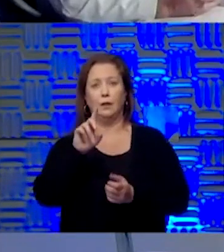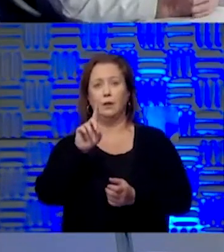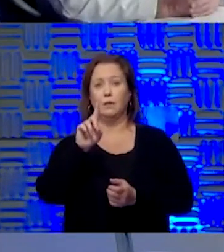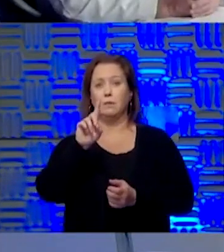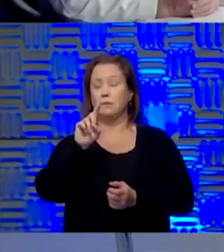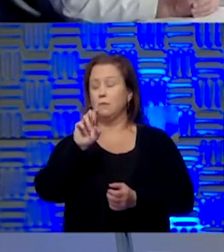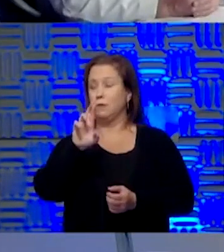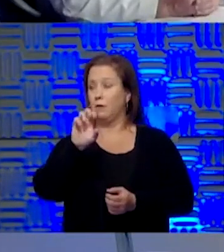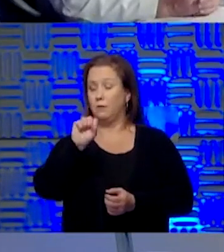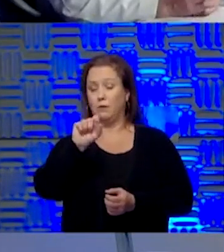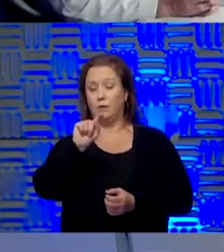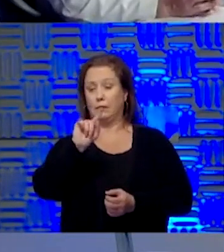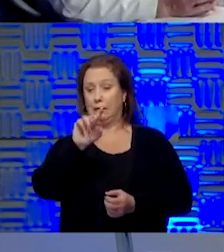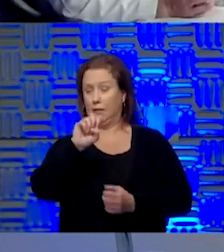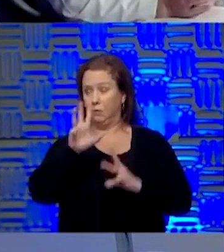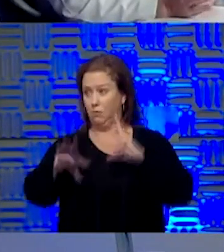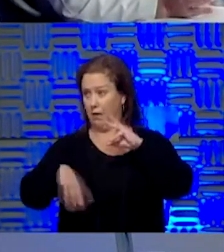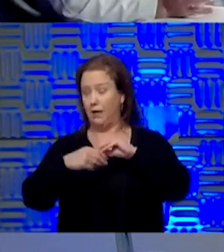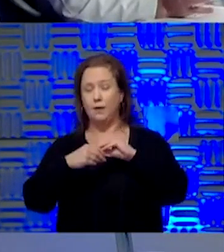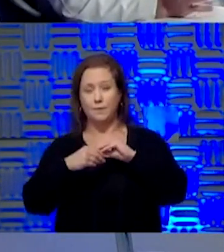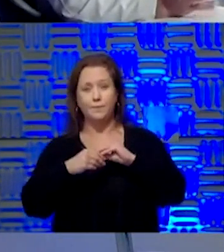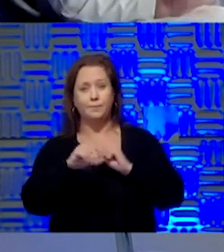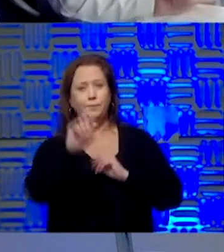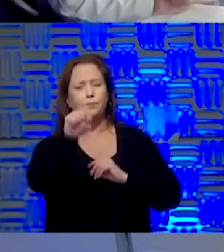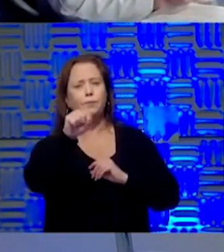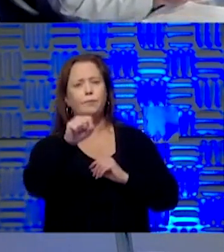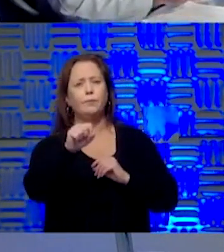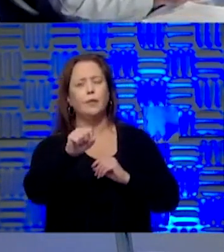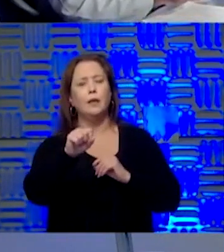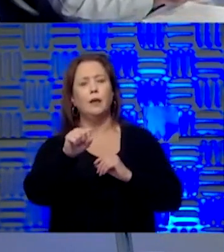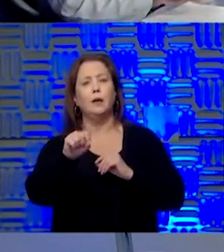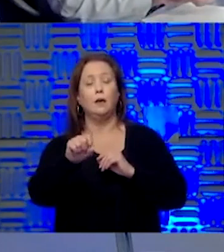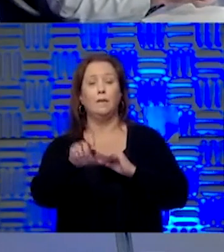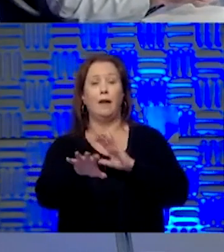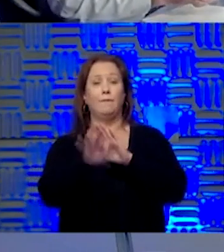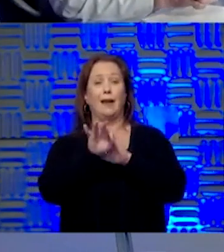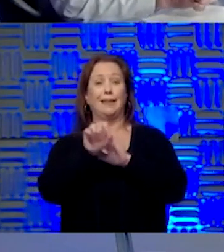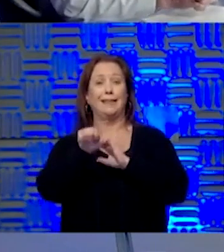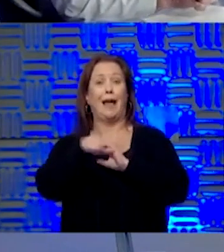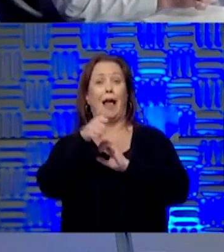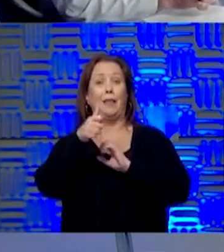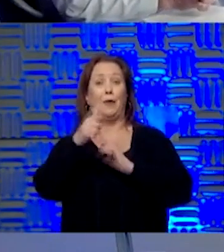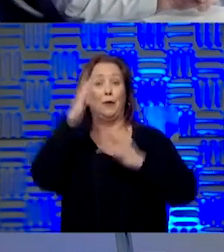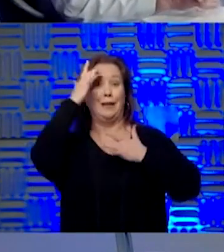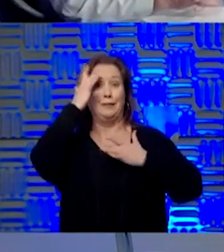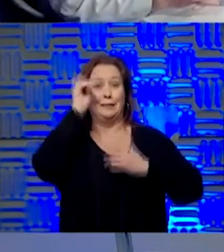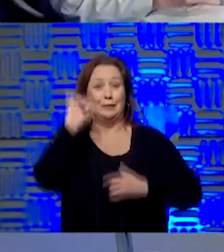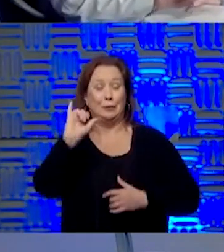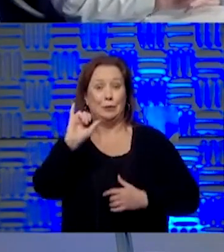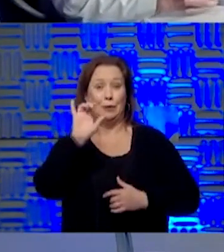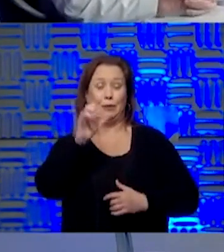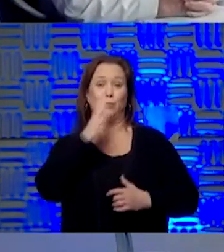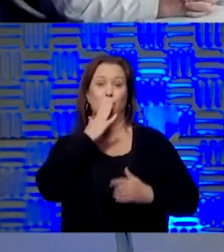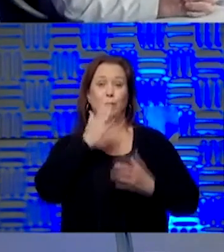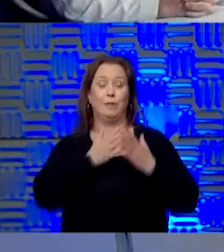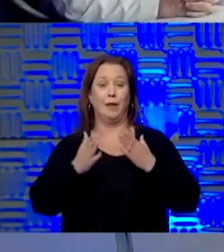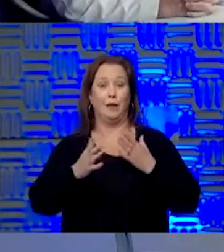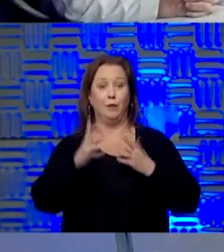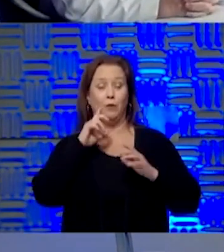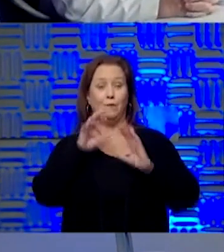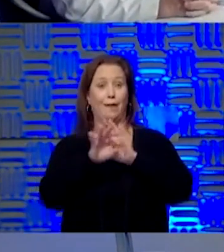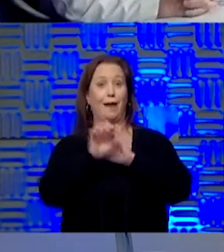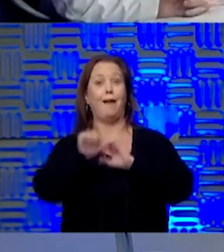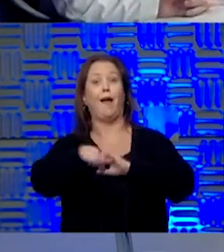has anything to add to that. No, I think that's right. I think, the other thing it does is it discovers people who have other illnesses. Yep. And that's a good thing, because